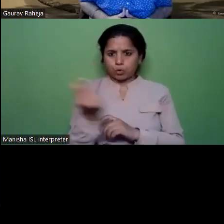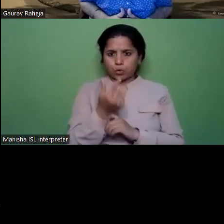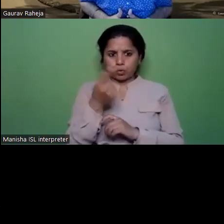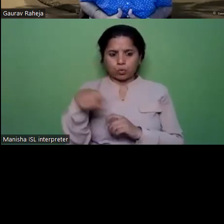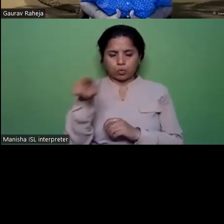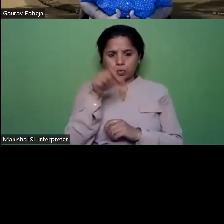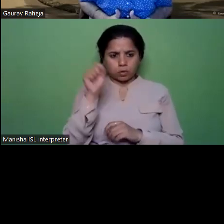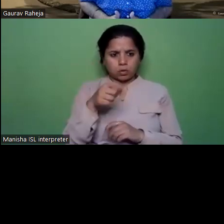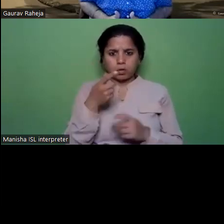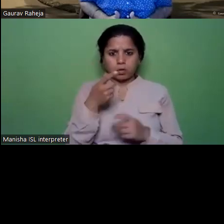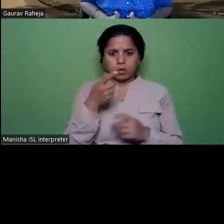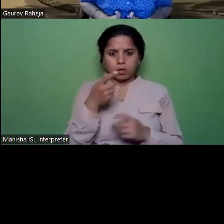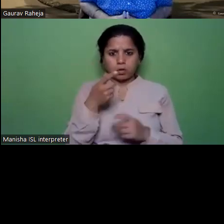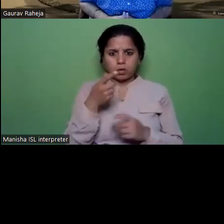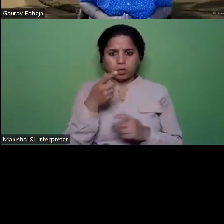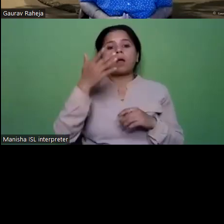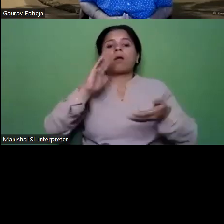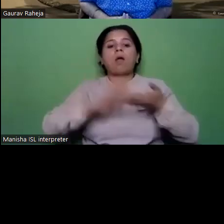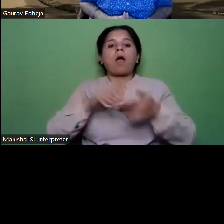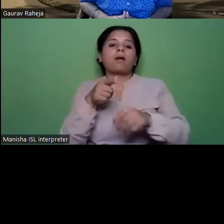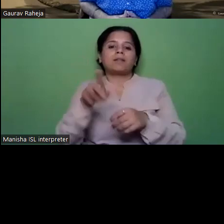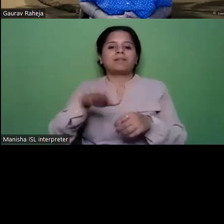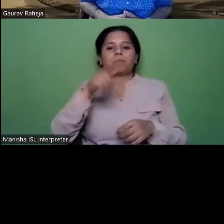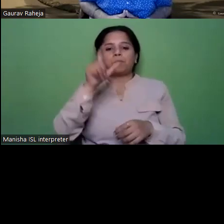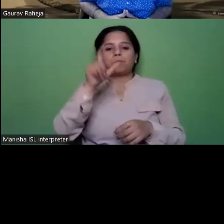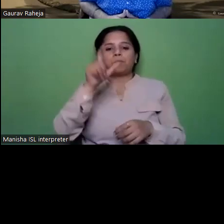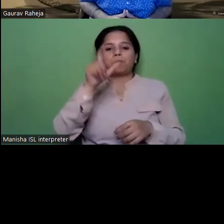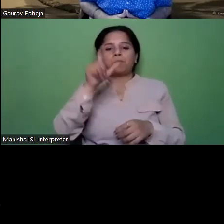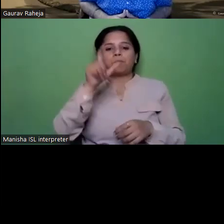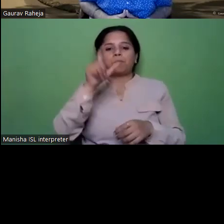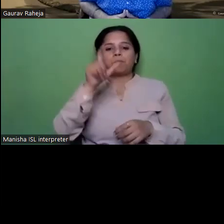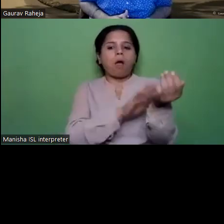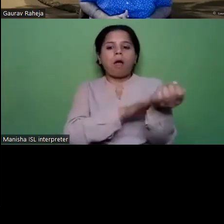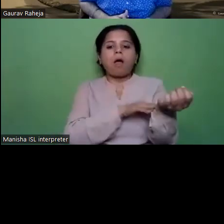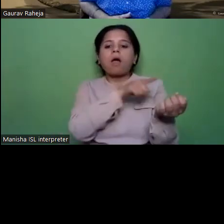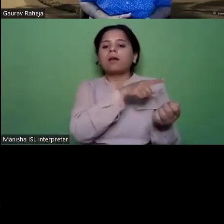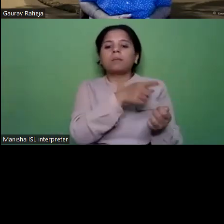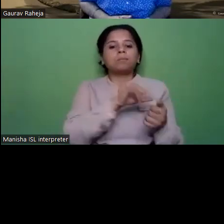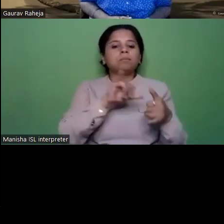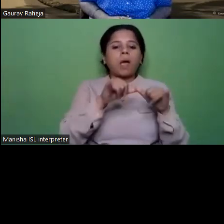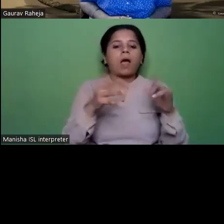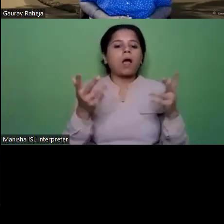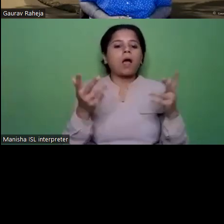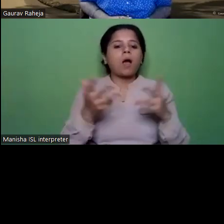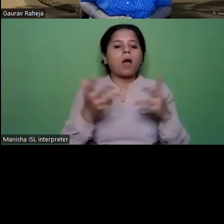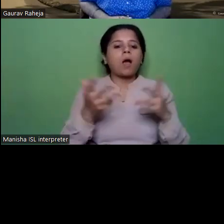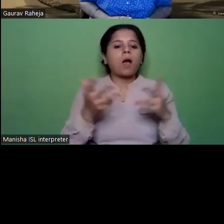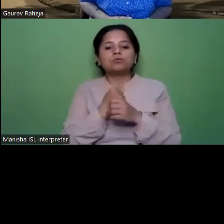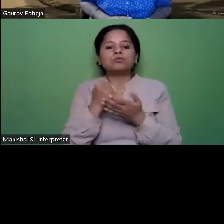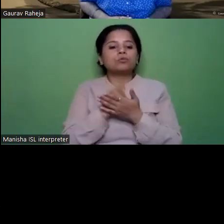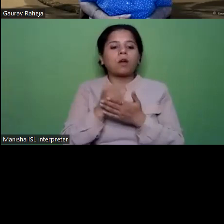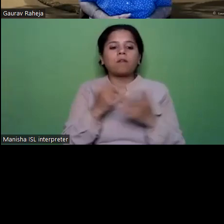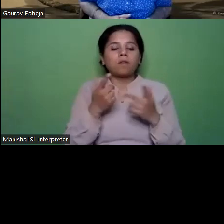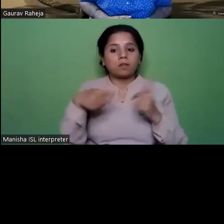Who knows if tomorrow you marry a left-handed person? So how will she manage or he manage? So do you